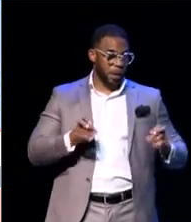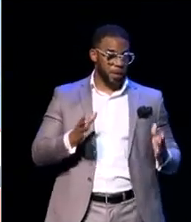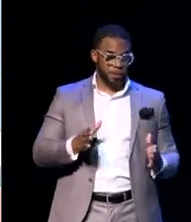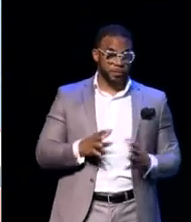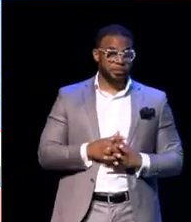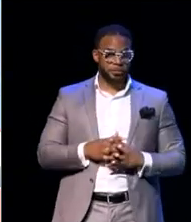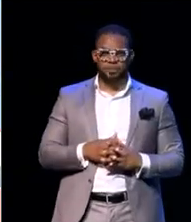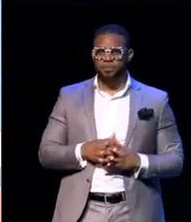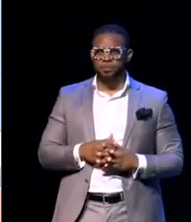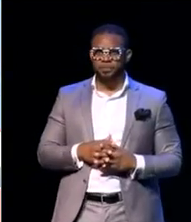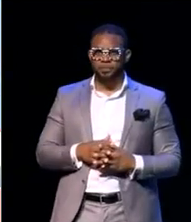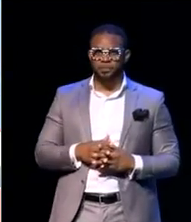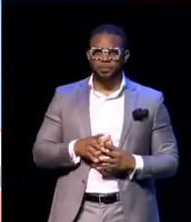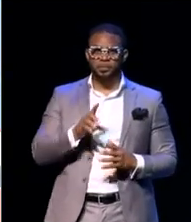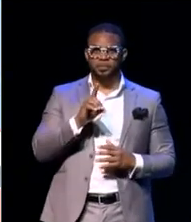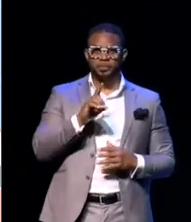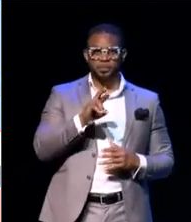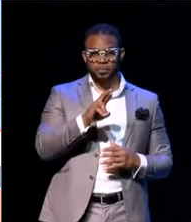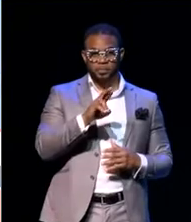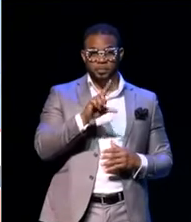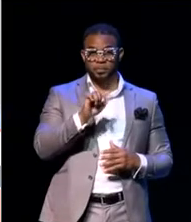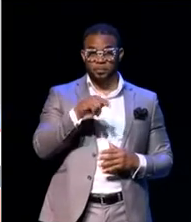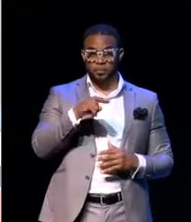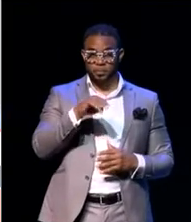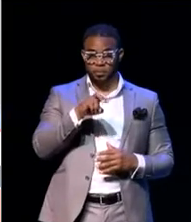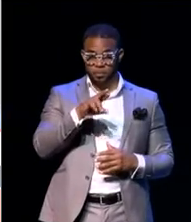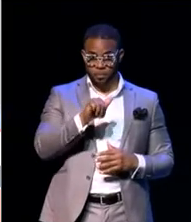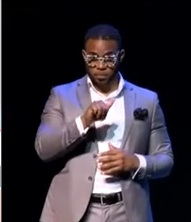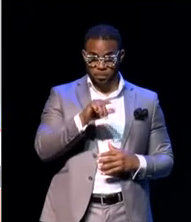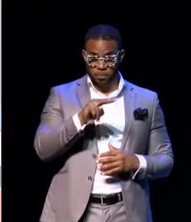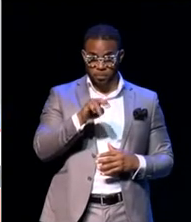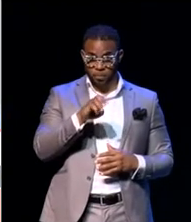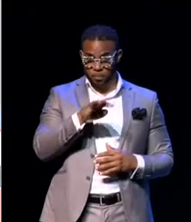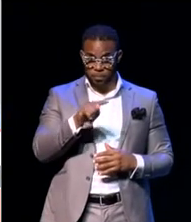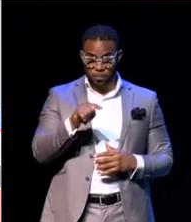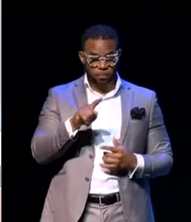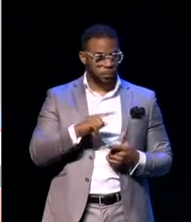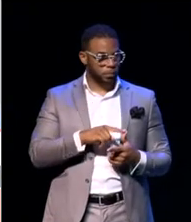panelists, Dr. LaQuandra Nesbitt.